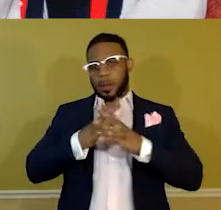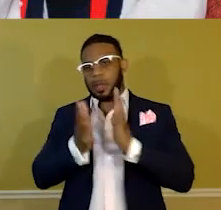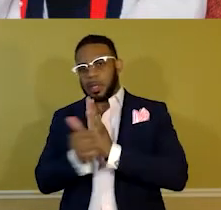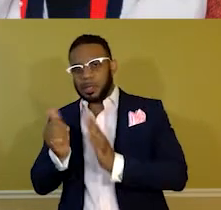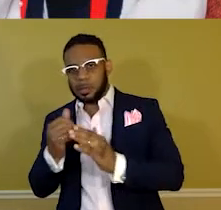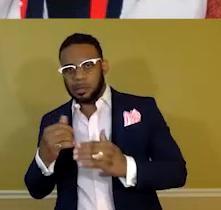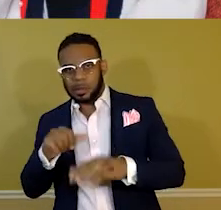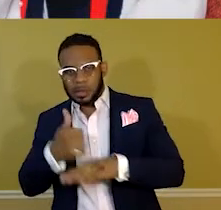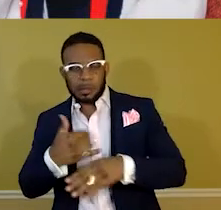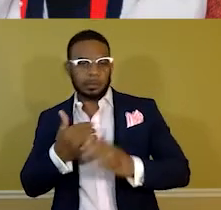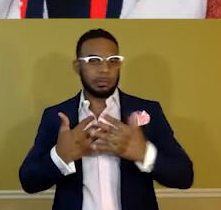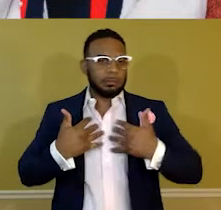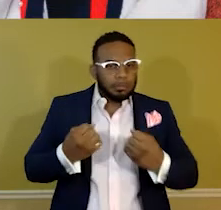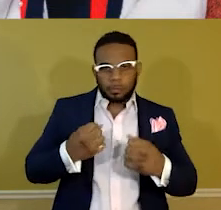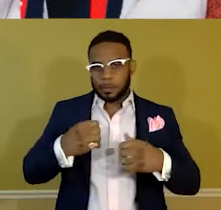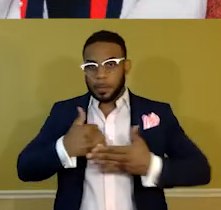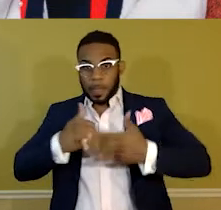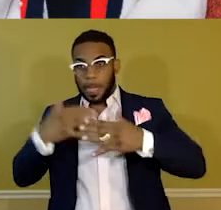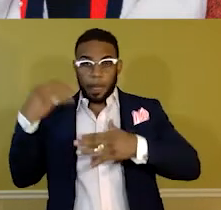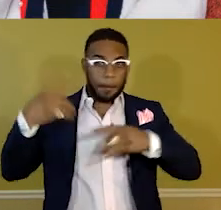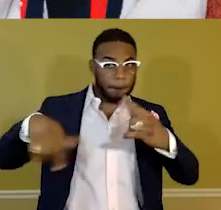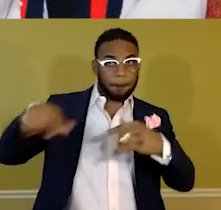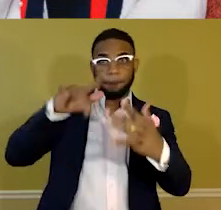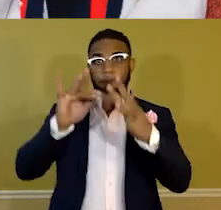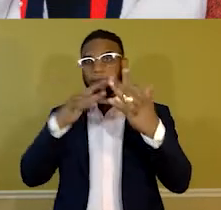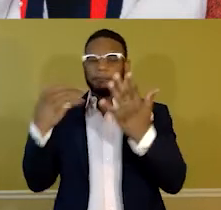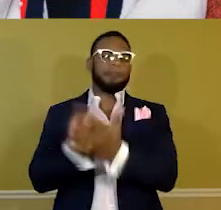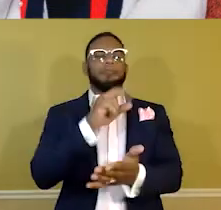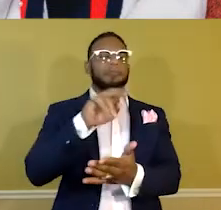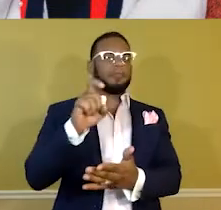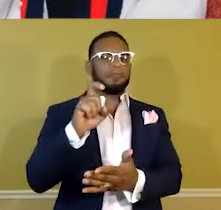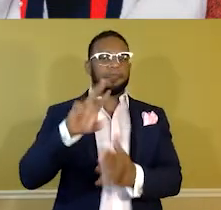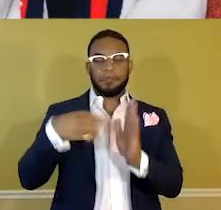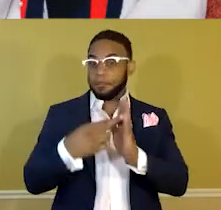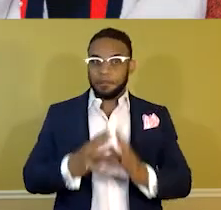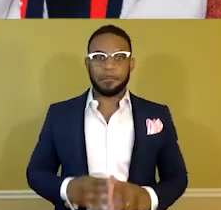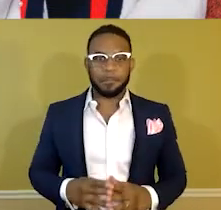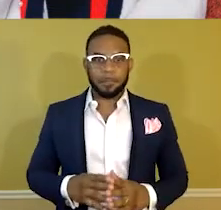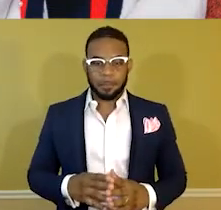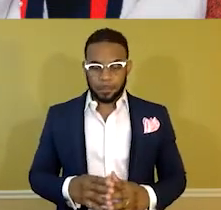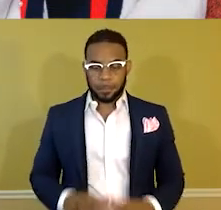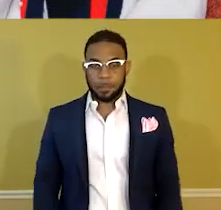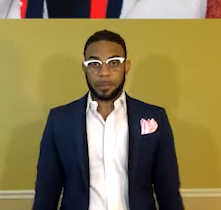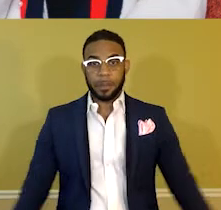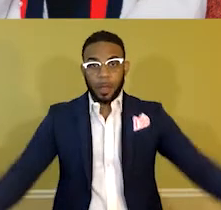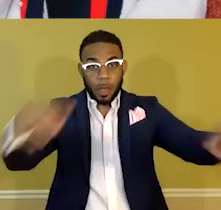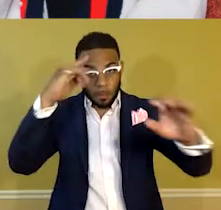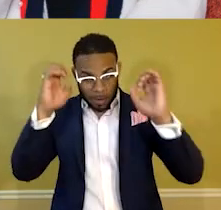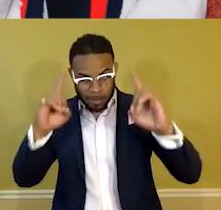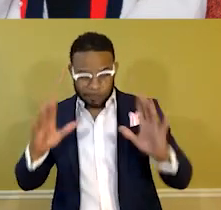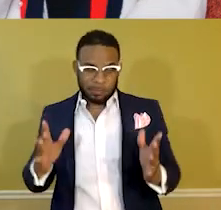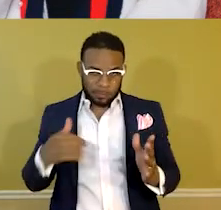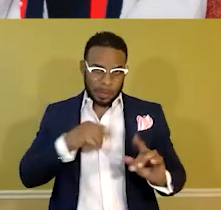your confidence, and we help you go out and actually land that UX role. In terms of education,